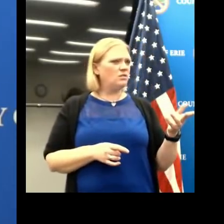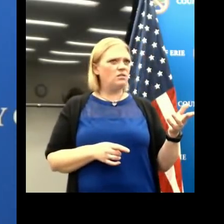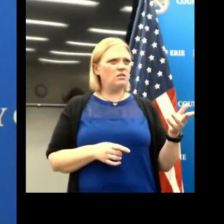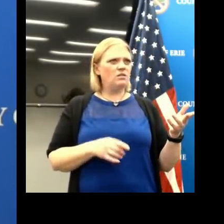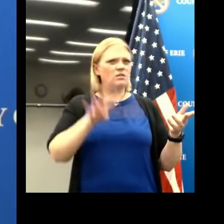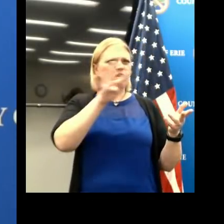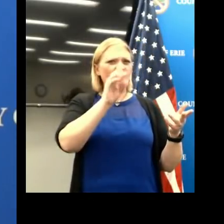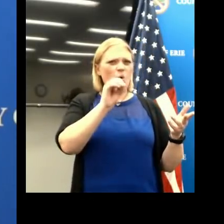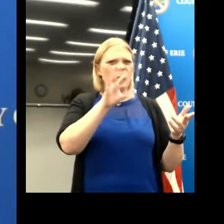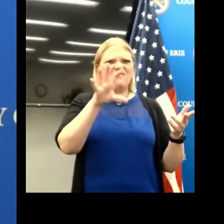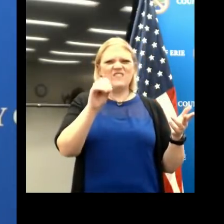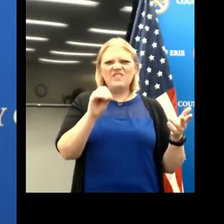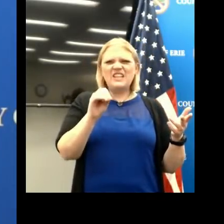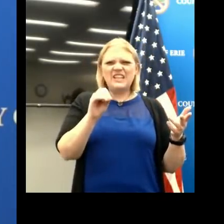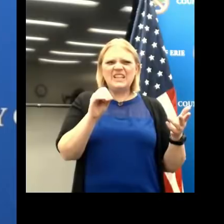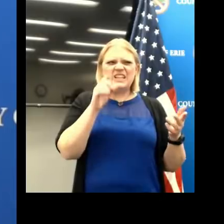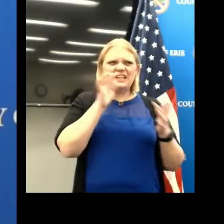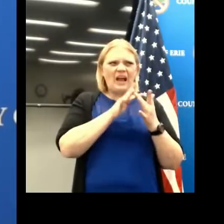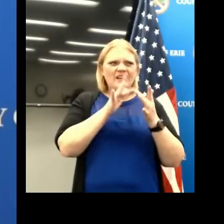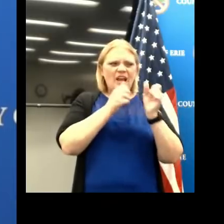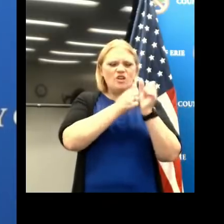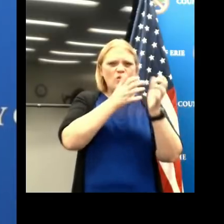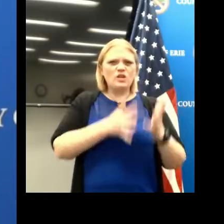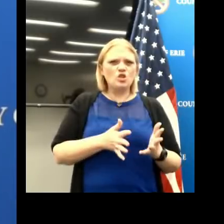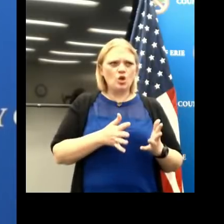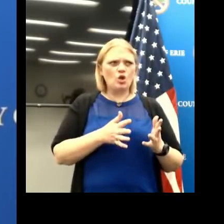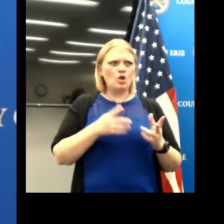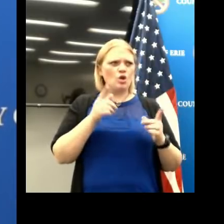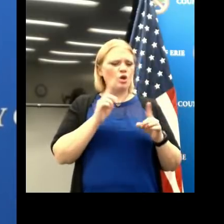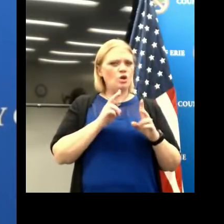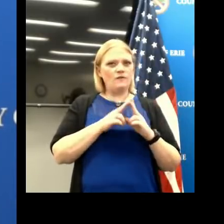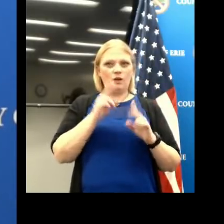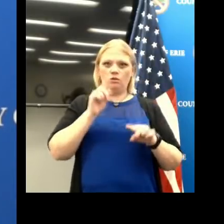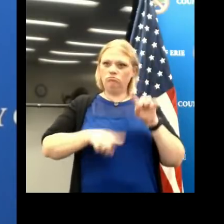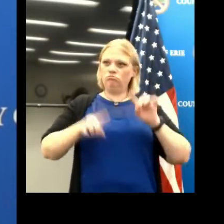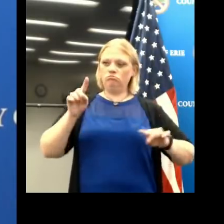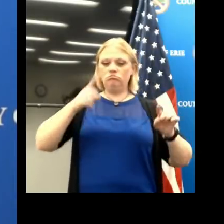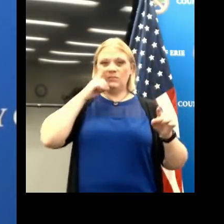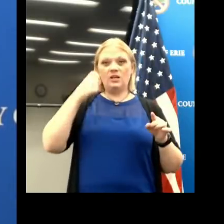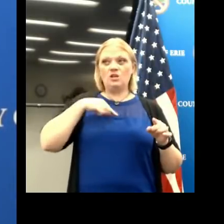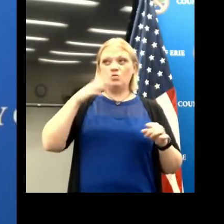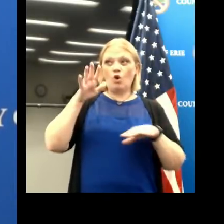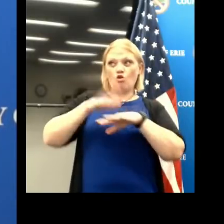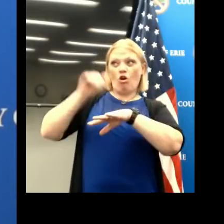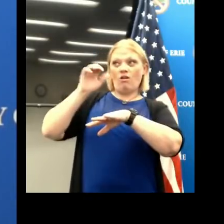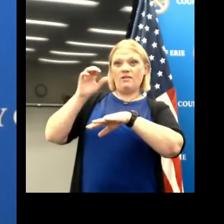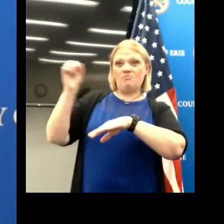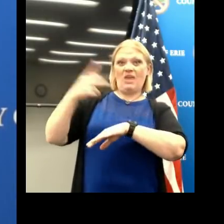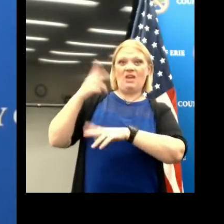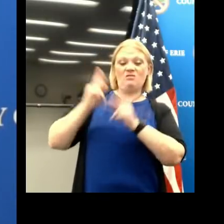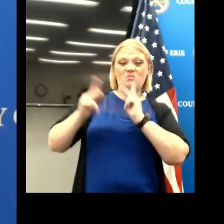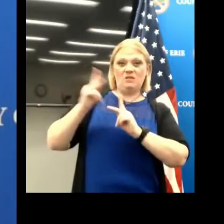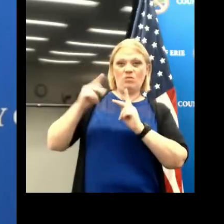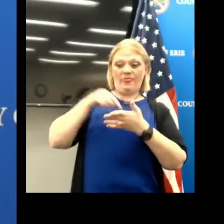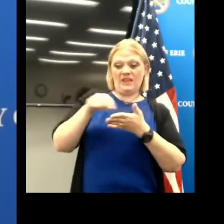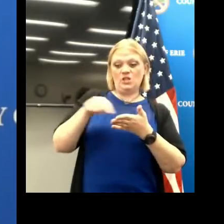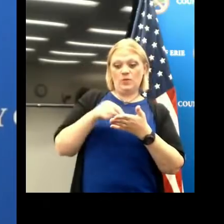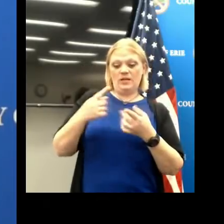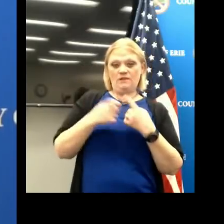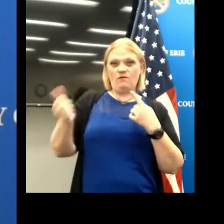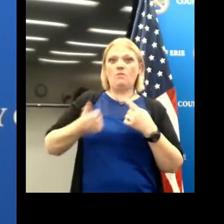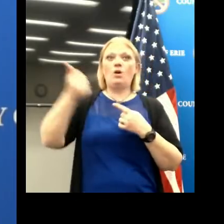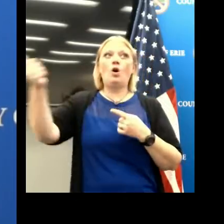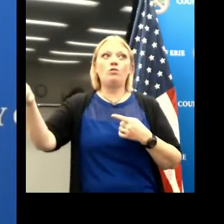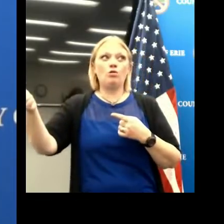about 40 or 50, and so we're, it's very dynamic because we're calling back people this week from other parts of the